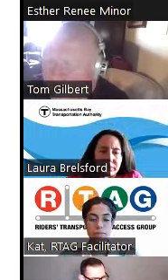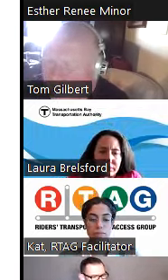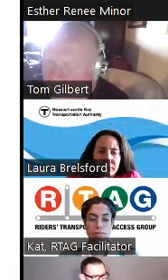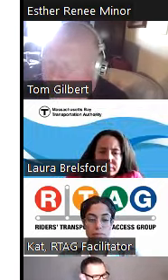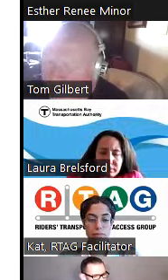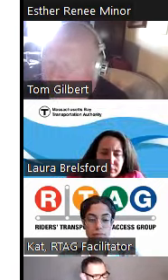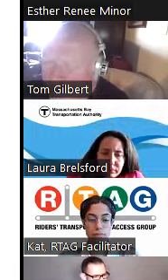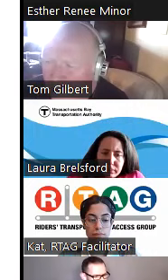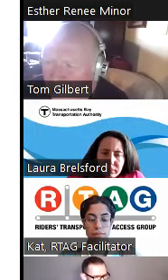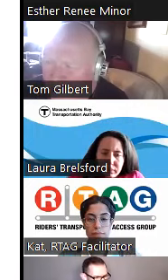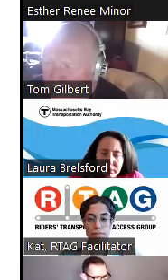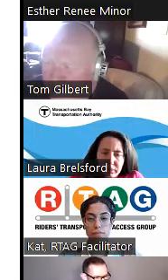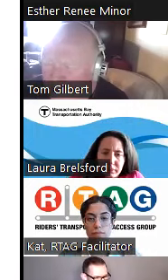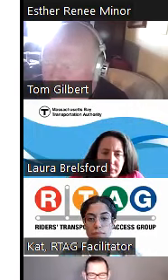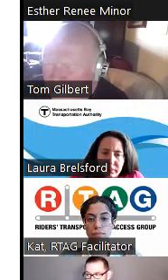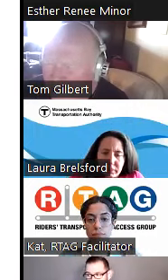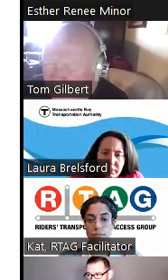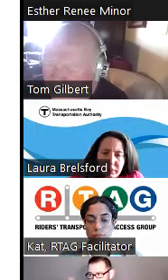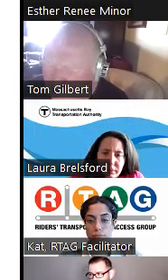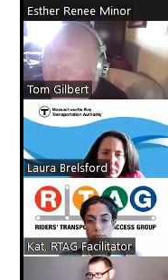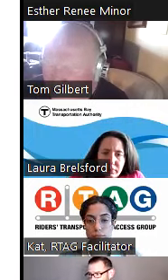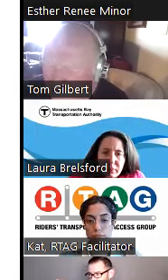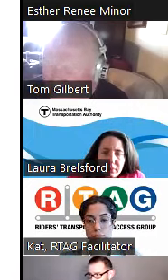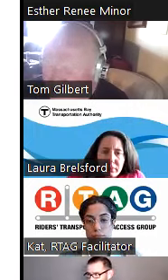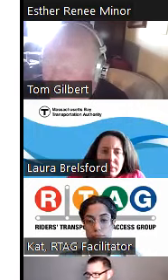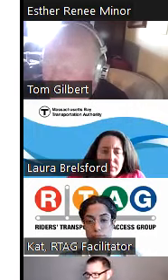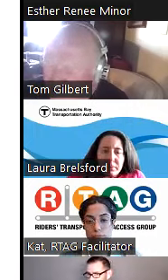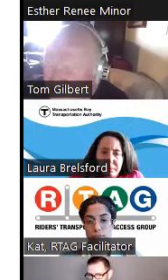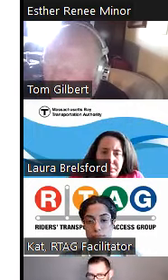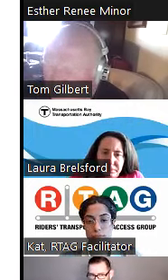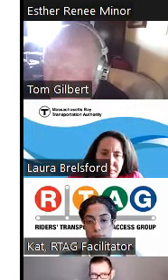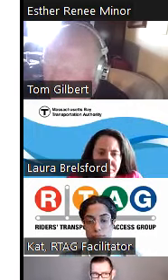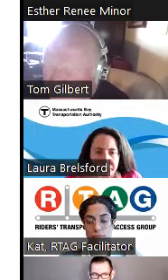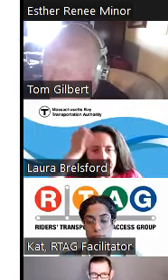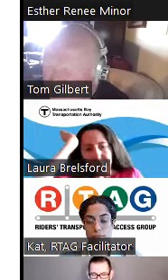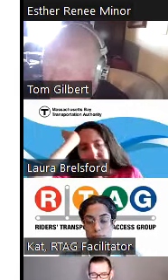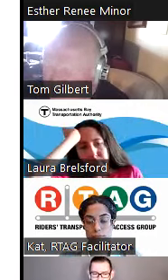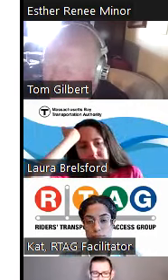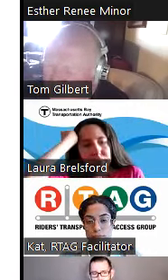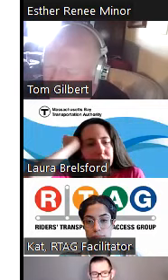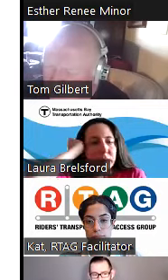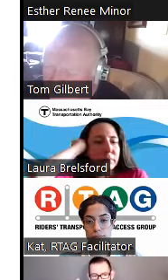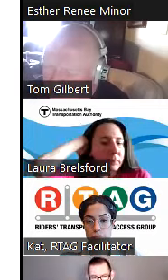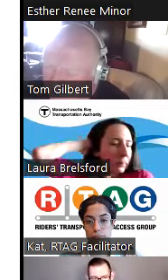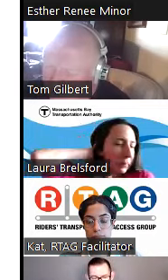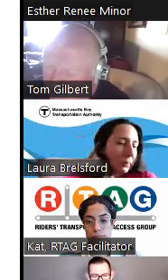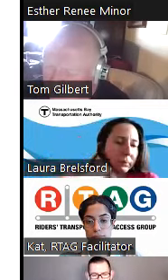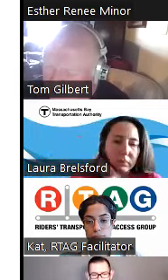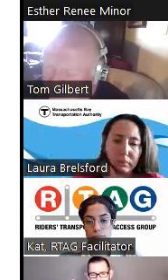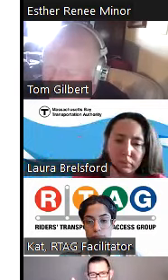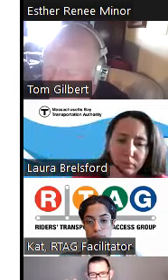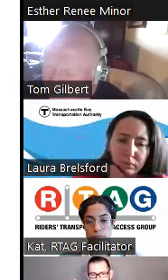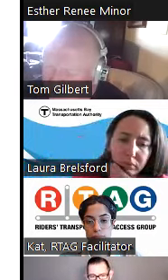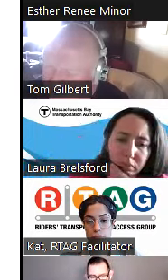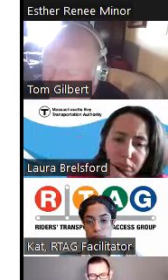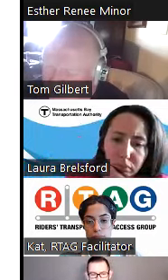It's in a lot of, I think it's a global issue. It's in a lot of the stations. That does it at Porter, does it at Davis. When I'm at Park Street on the Green